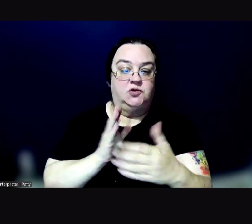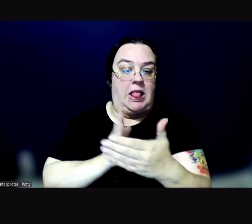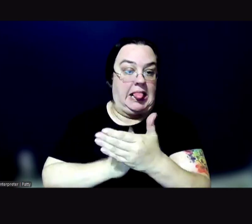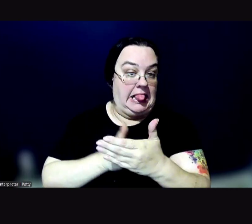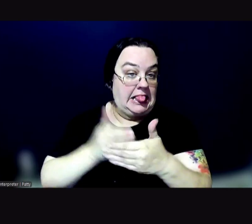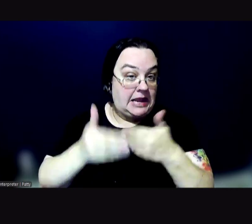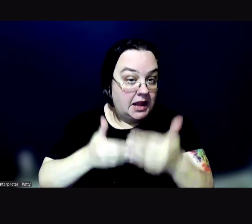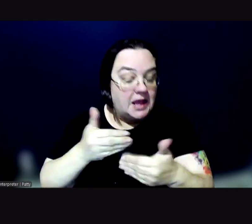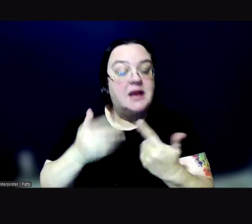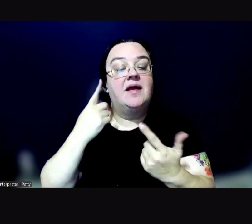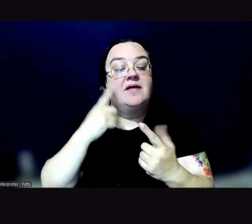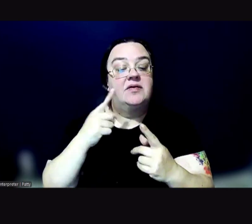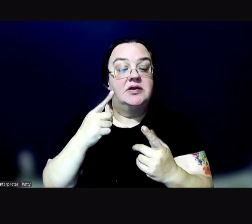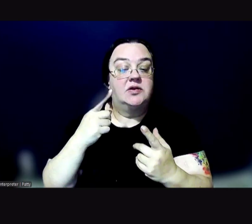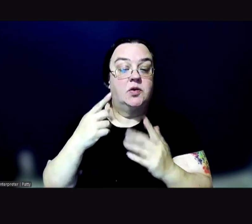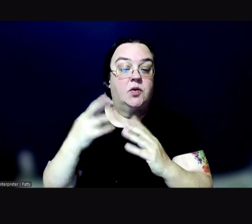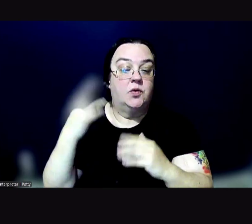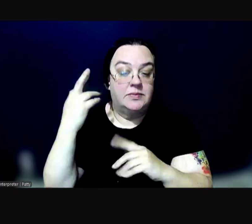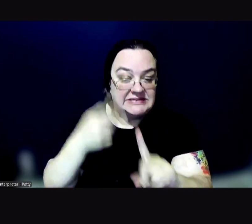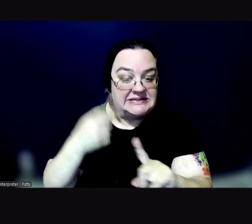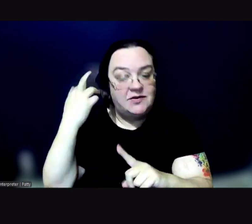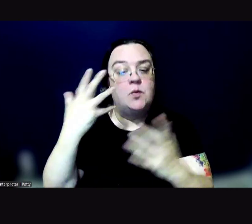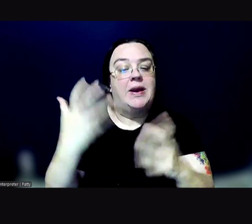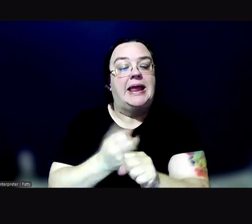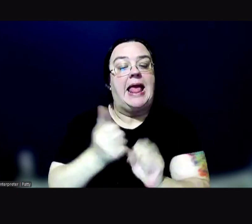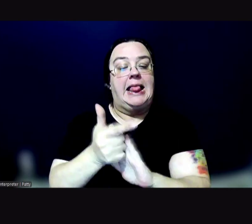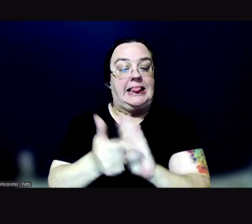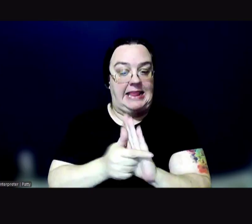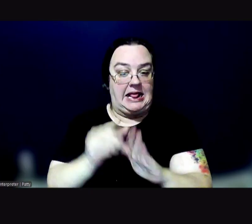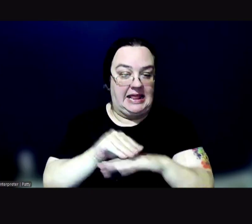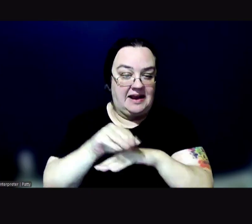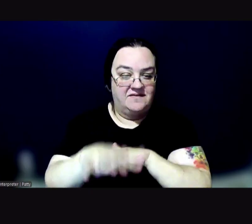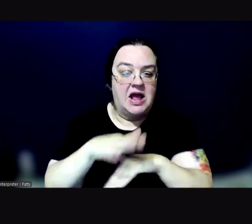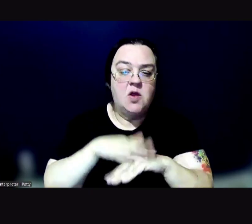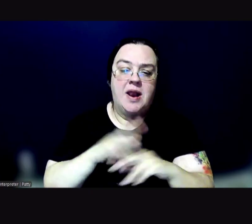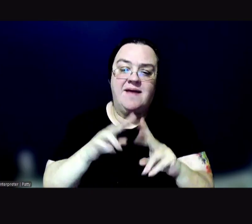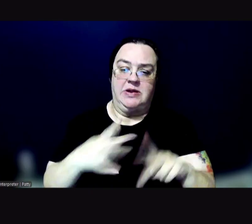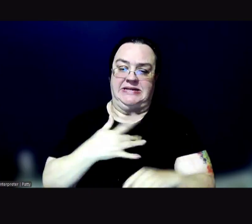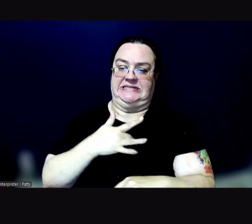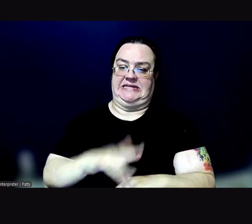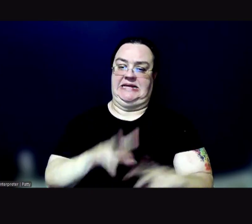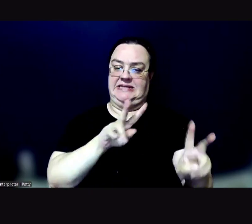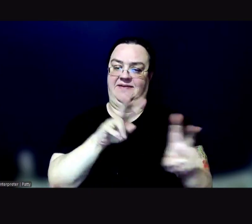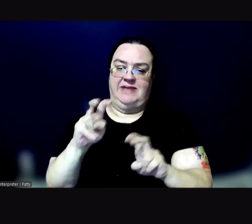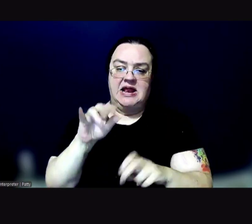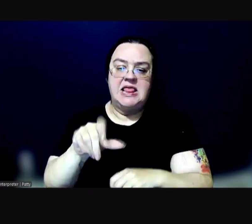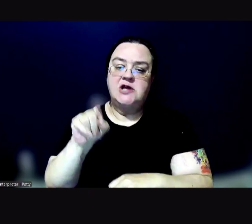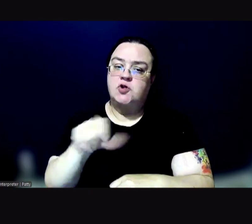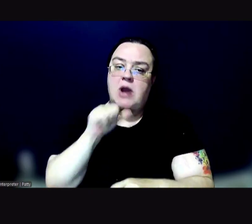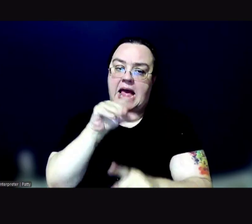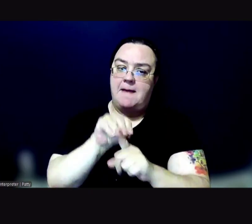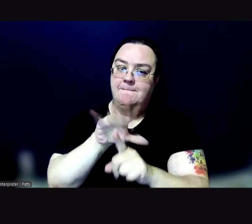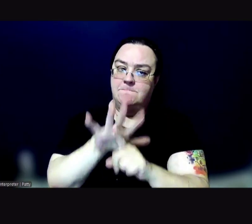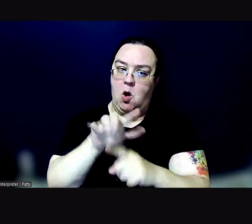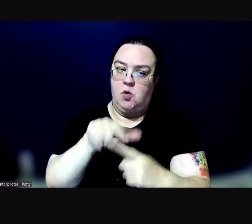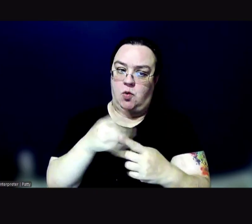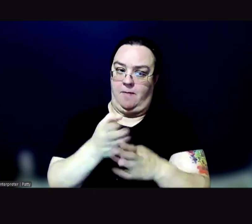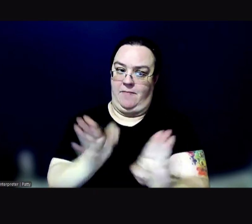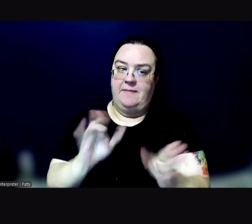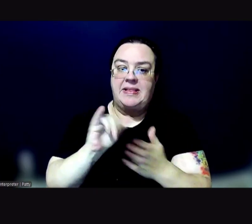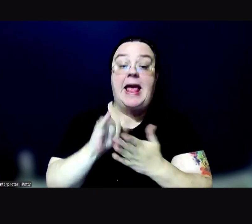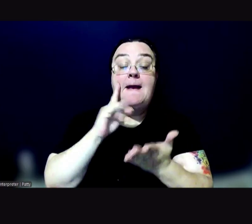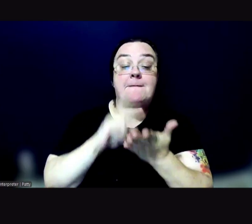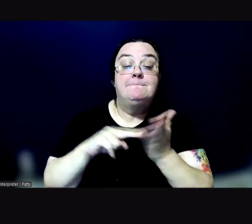specific reason is to receive legal advice on a very sensitive matter that should not be disclosed to the public. That is the purpose of the request to go